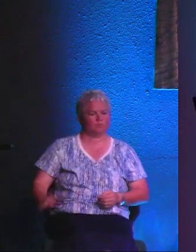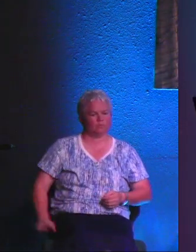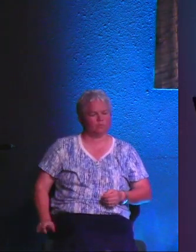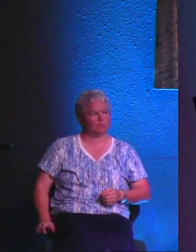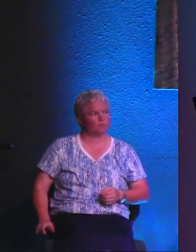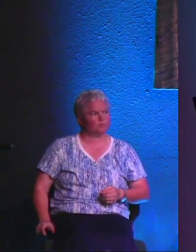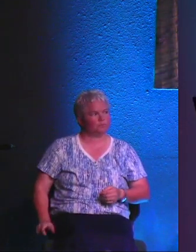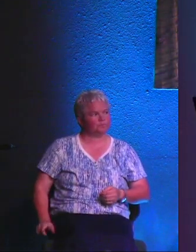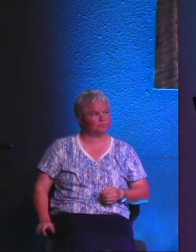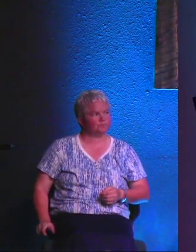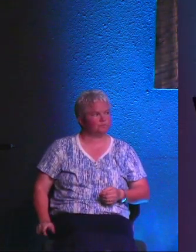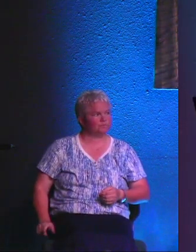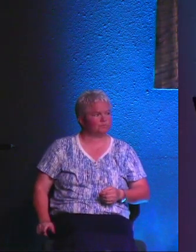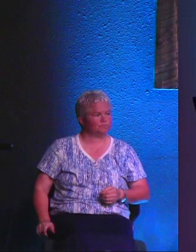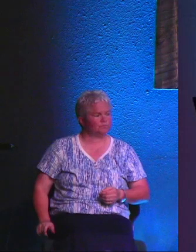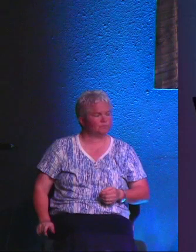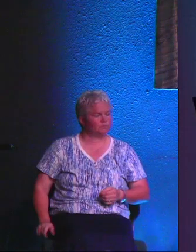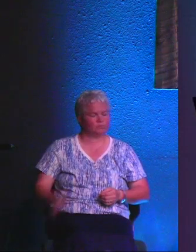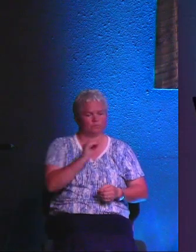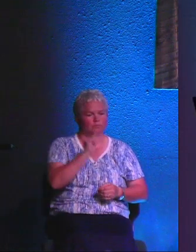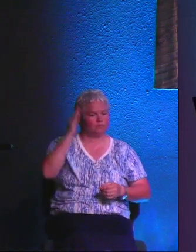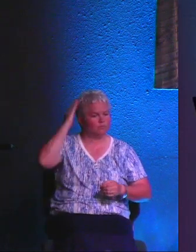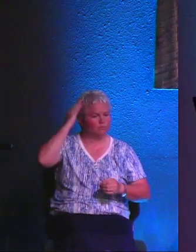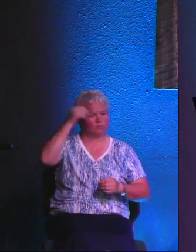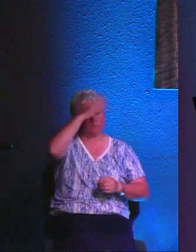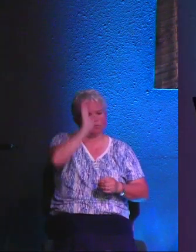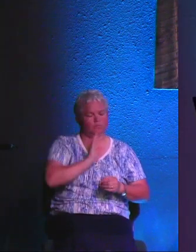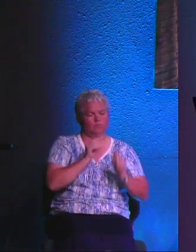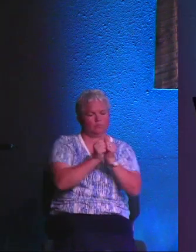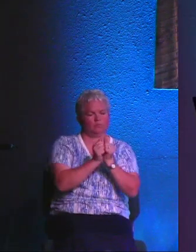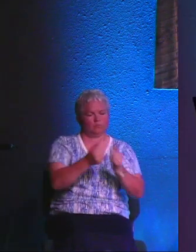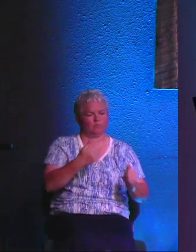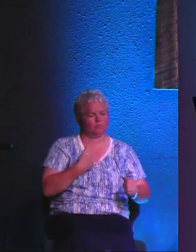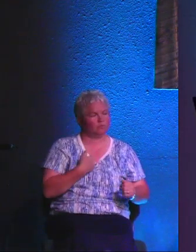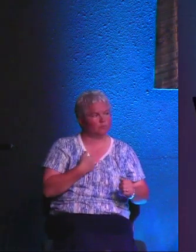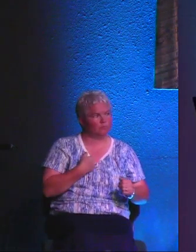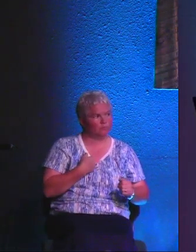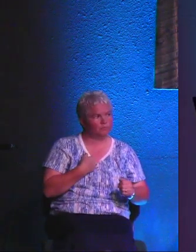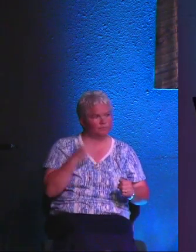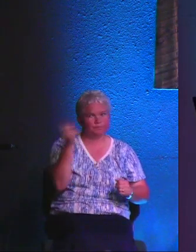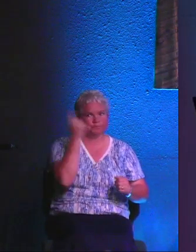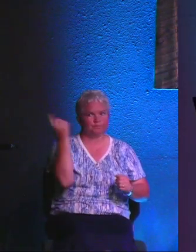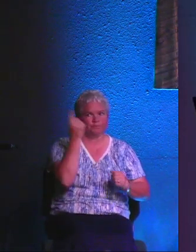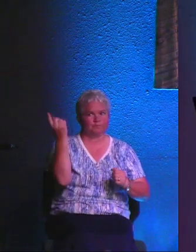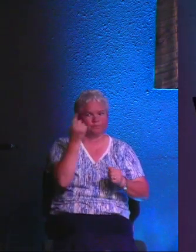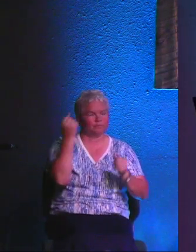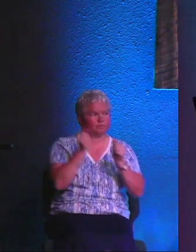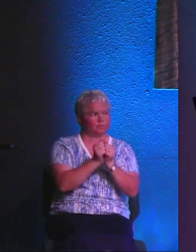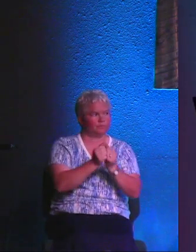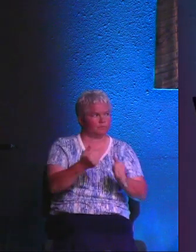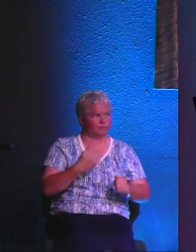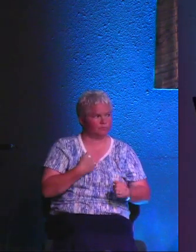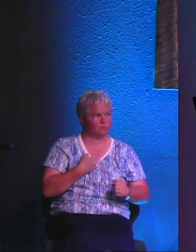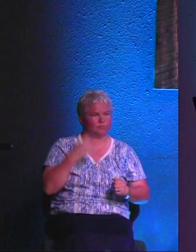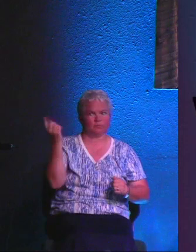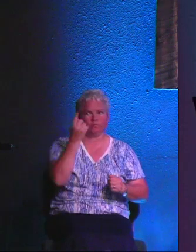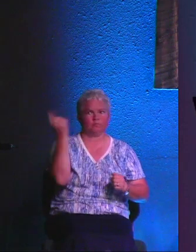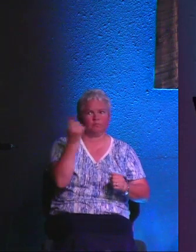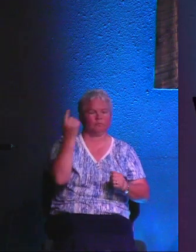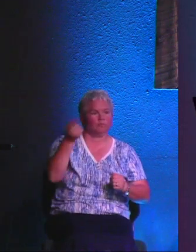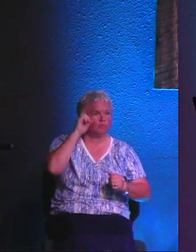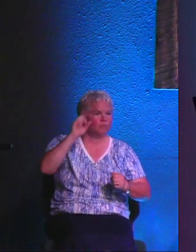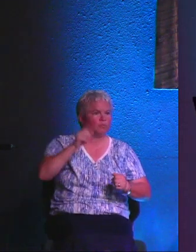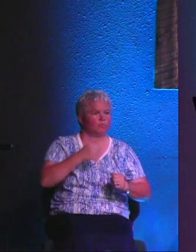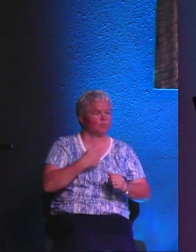we shall serve the Lord." I know God is with me, has always been with me, and will always be for me.